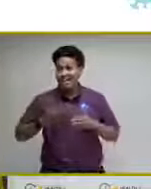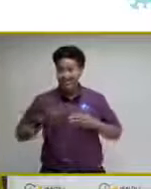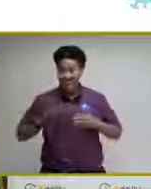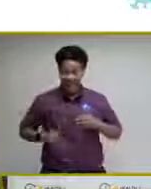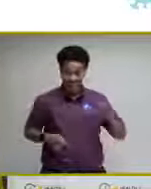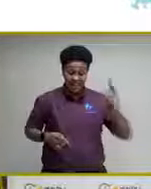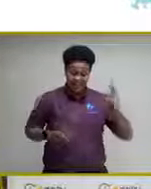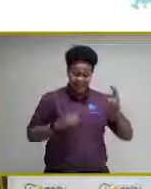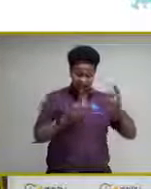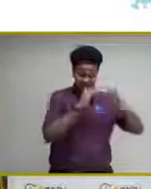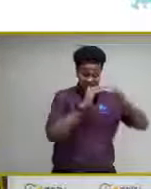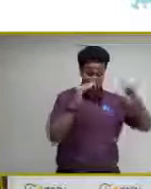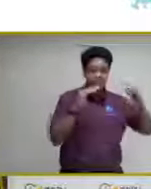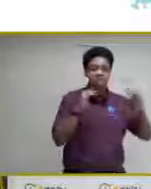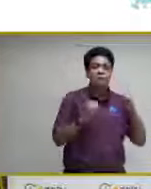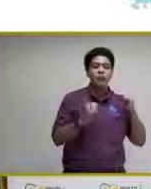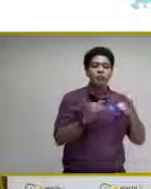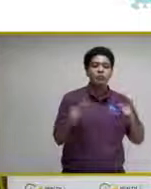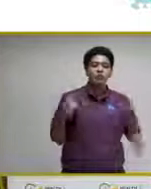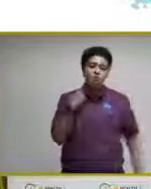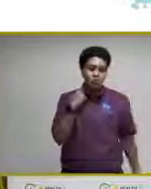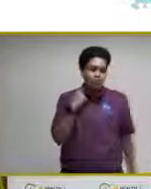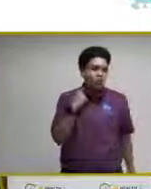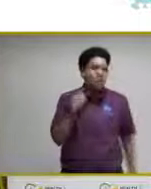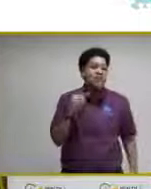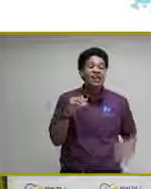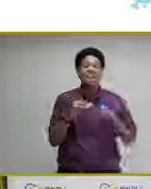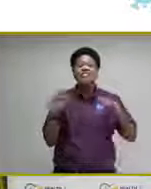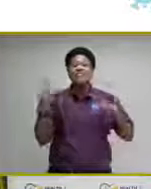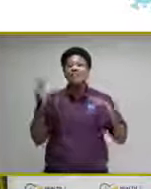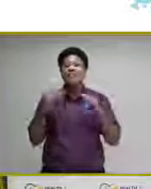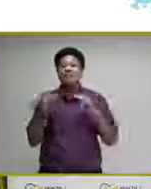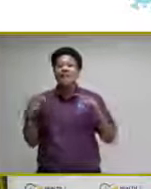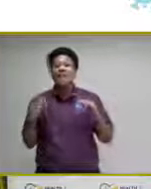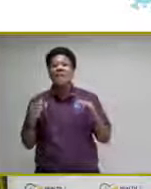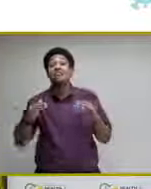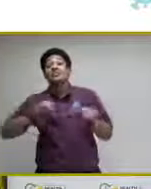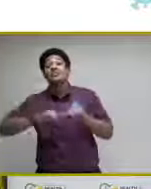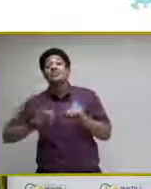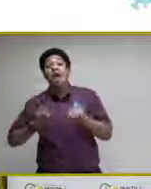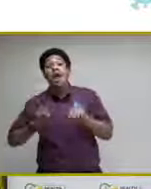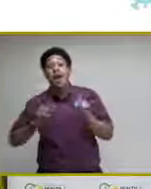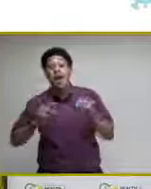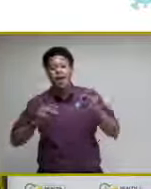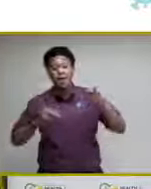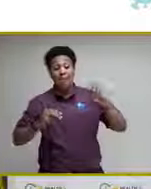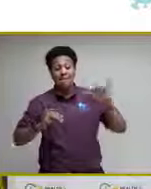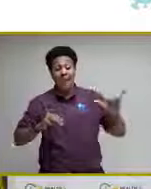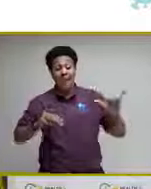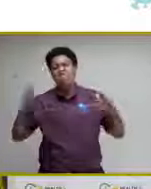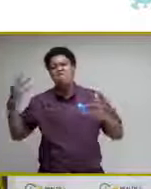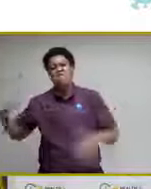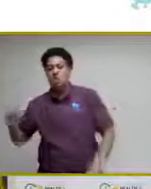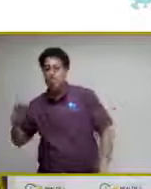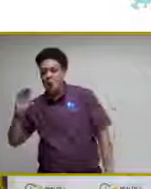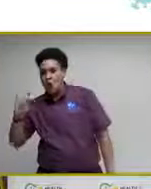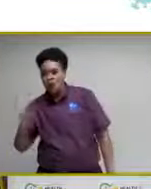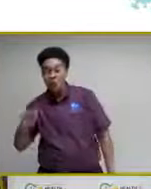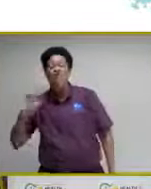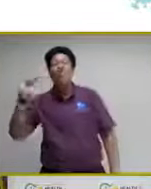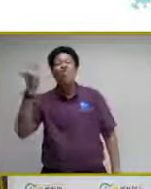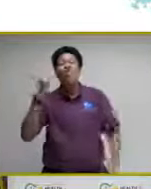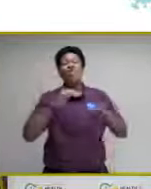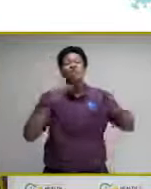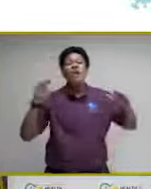1, March to June. Phase 2 will begin and end May and end on October. And phase 3